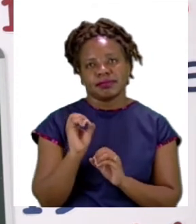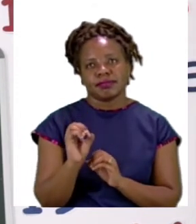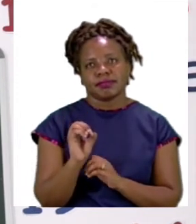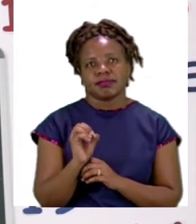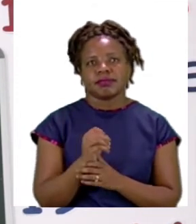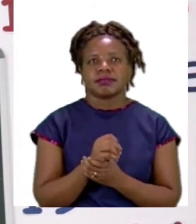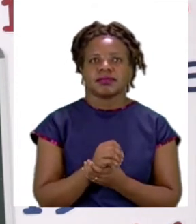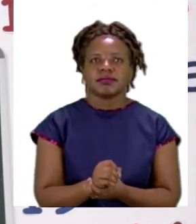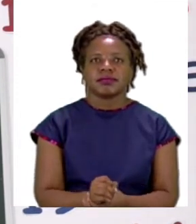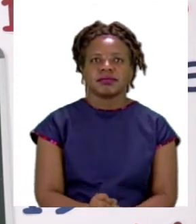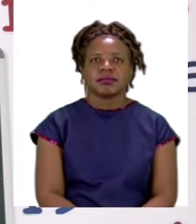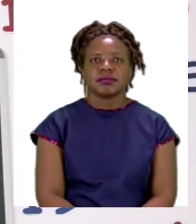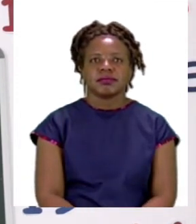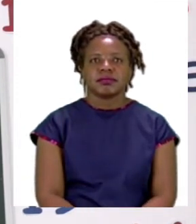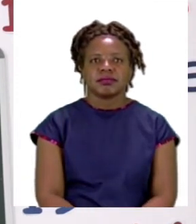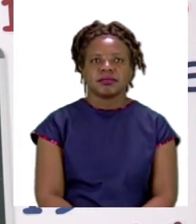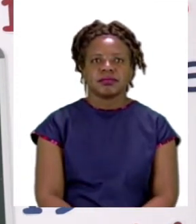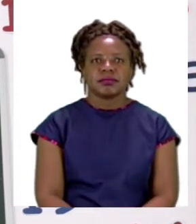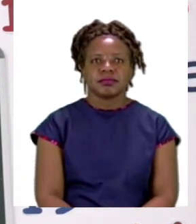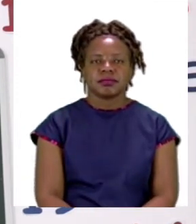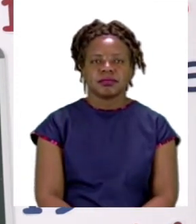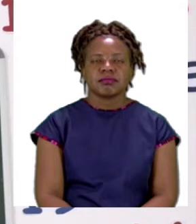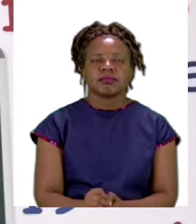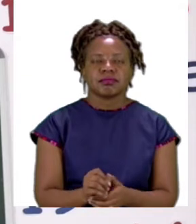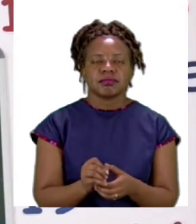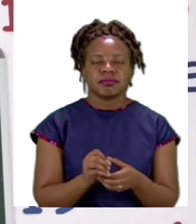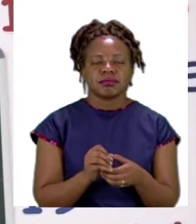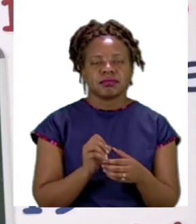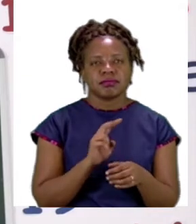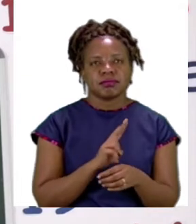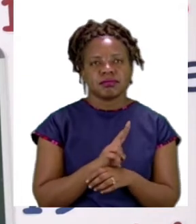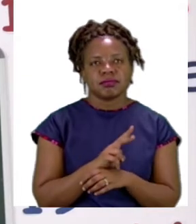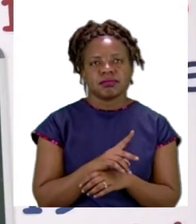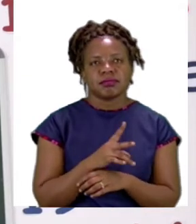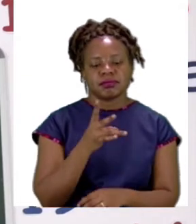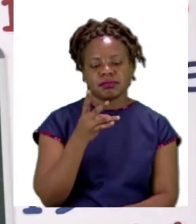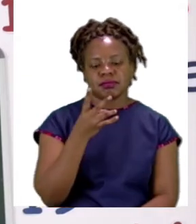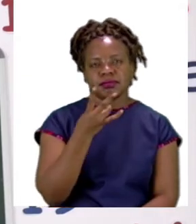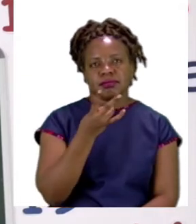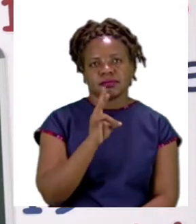30. Let's now take a look at the second one. The second one says